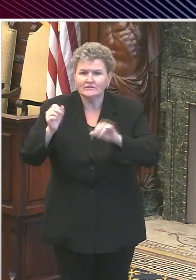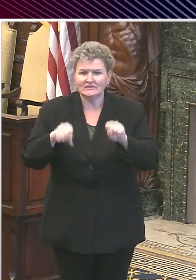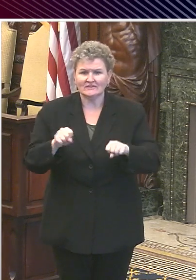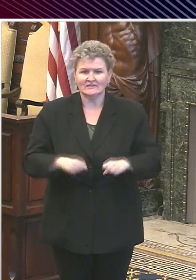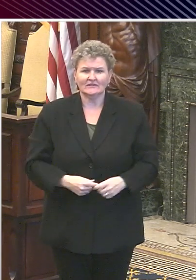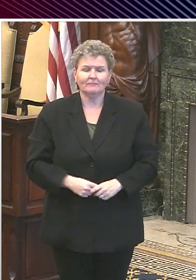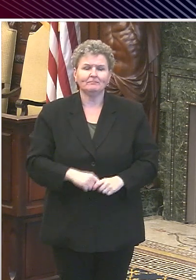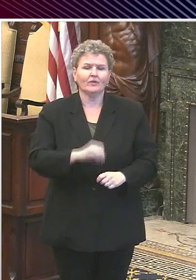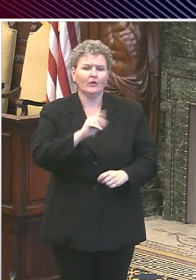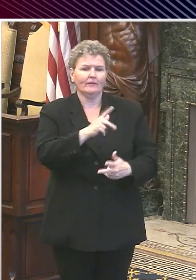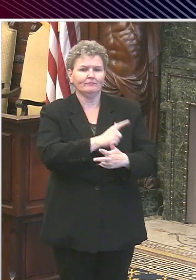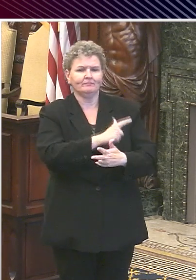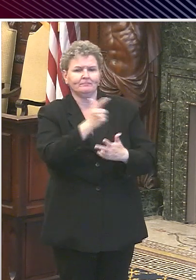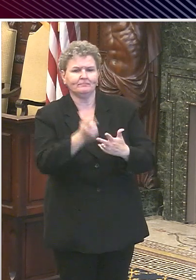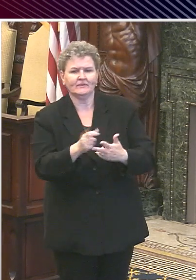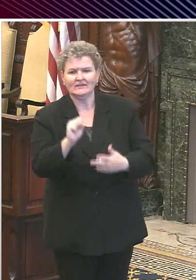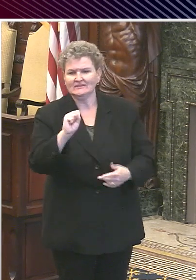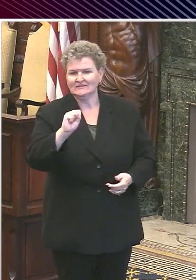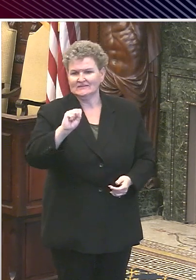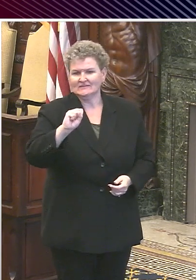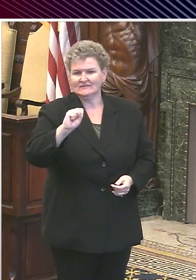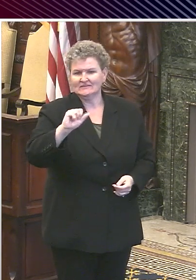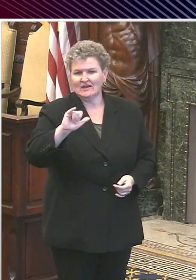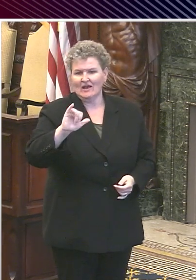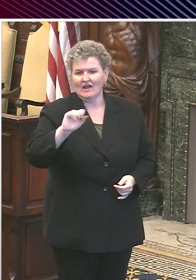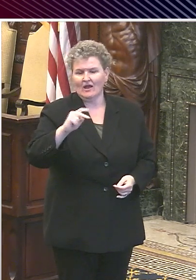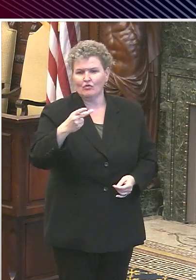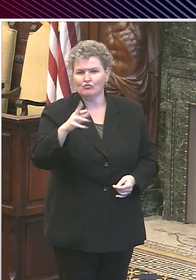Let's go now to Shira Arias of Telemundo.